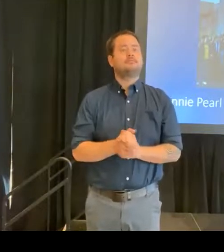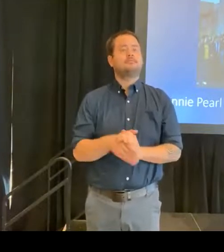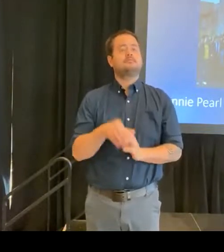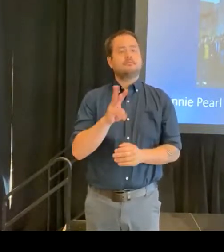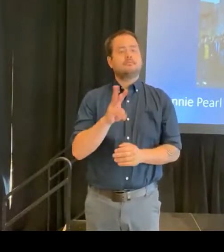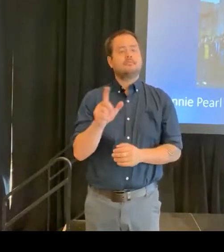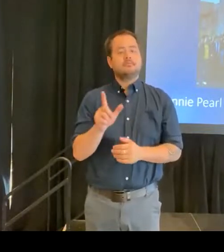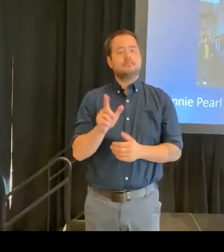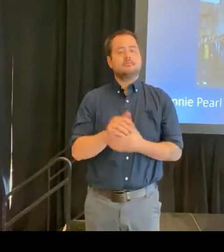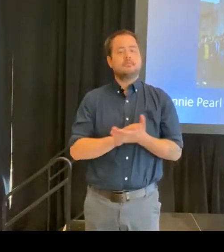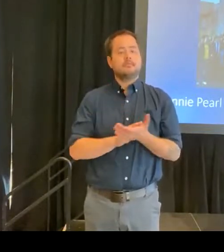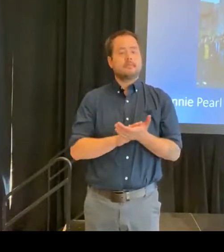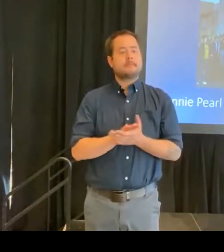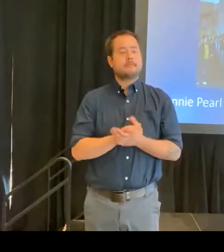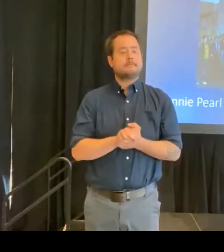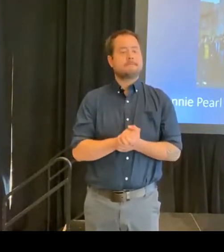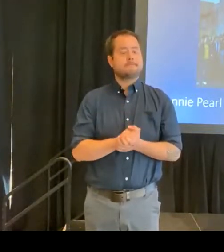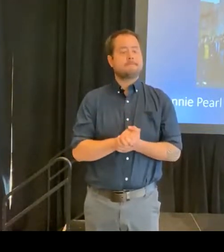Well,